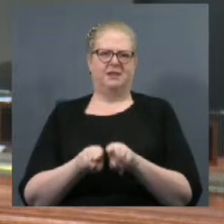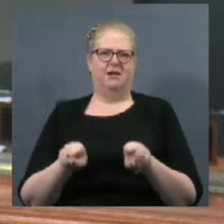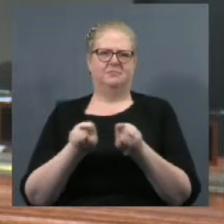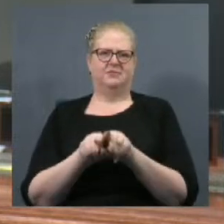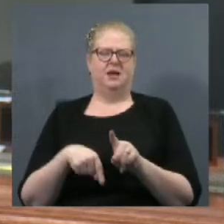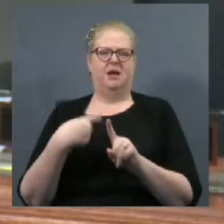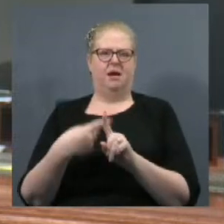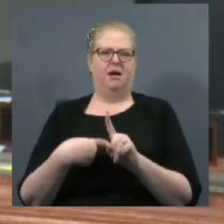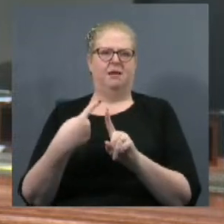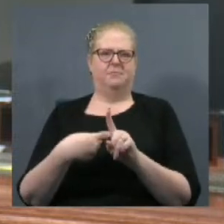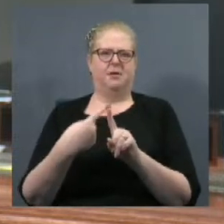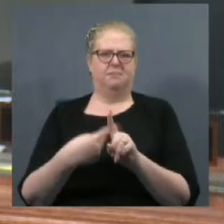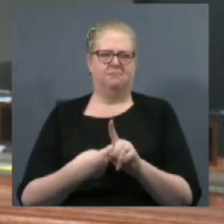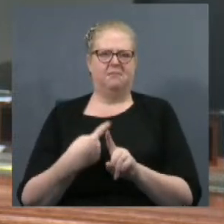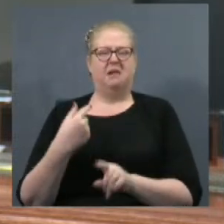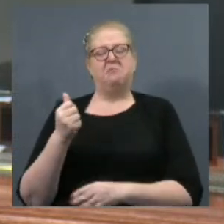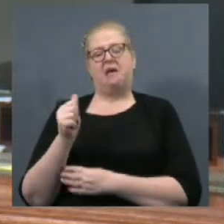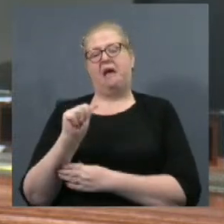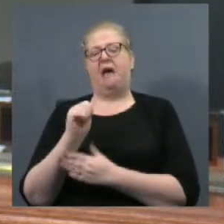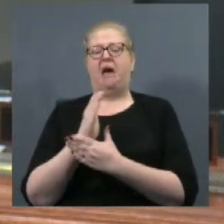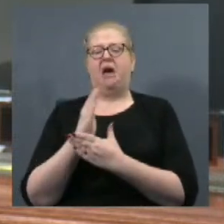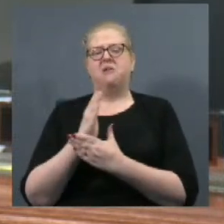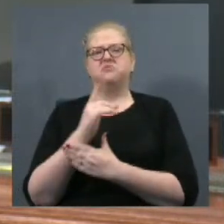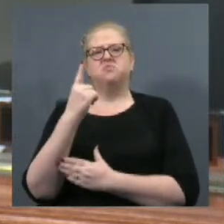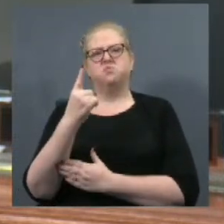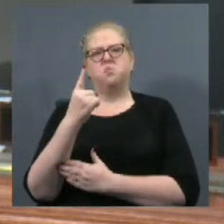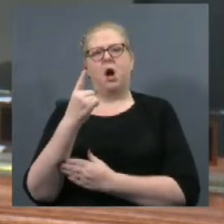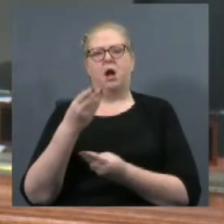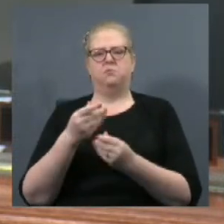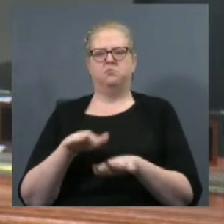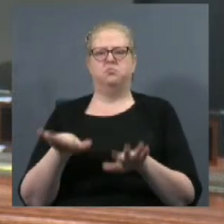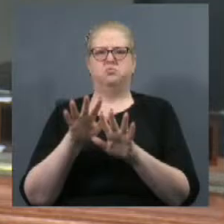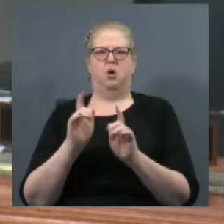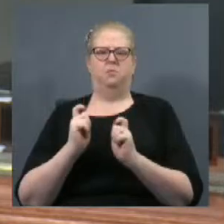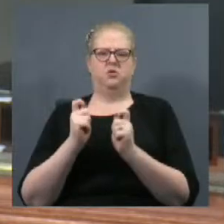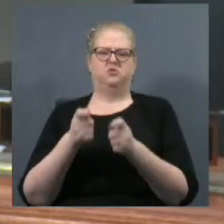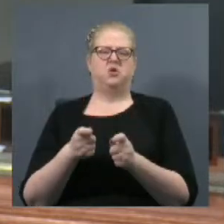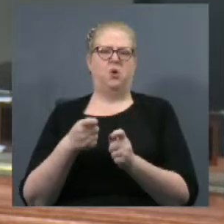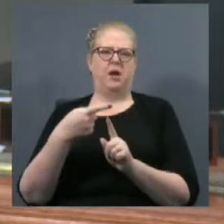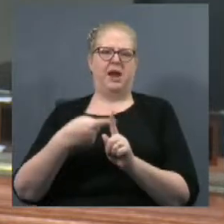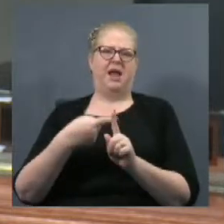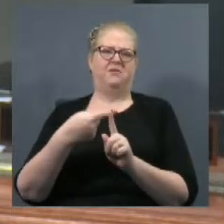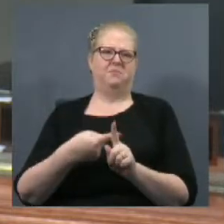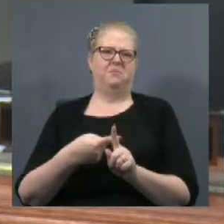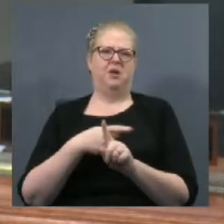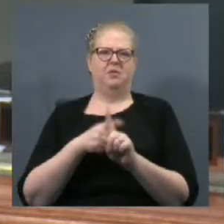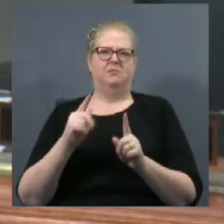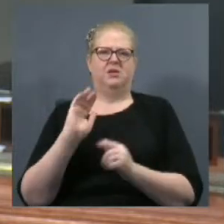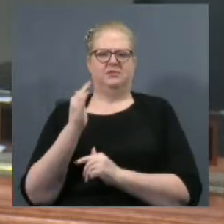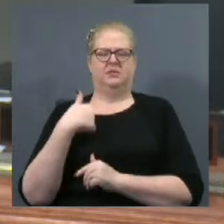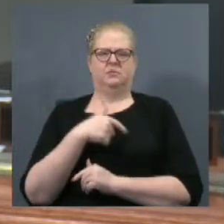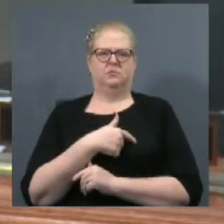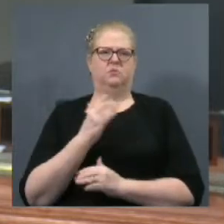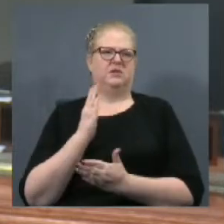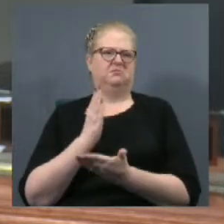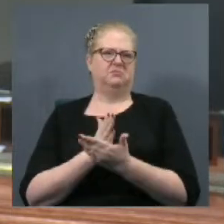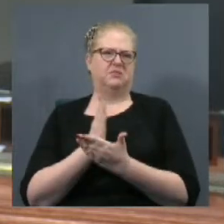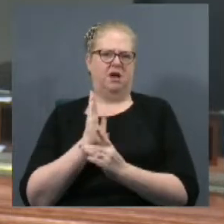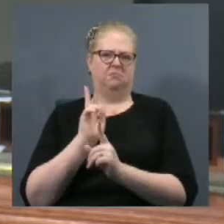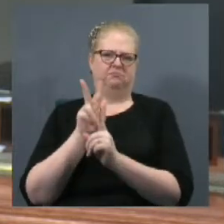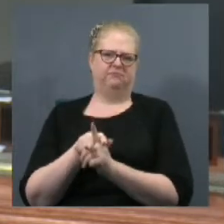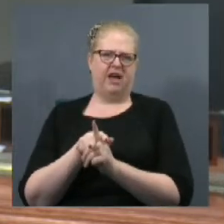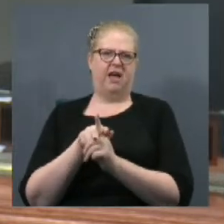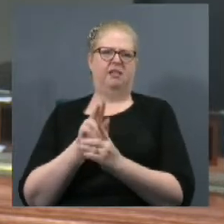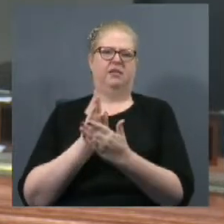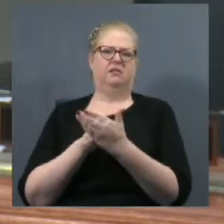one property donated. We have, it seems like, quit filing liens against these properties. We tear them